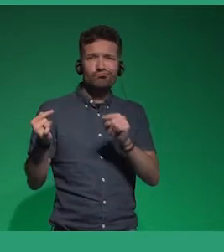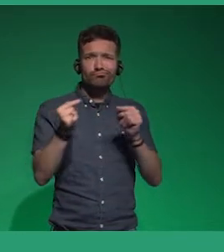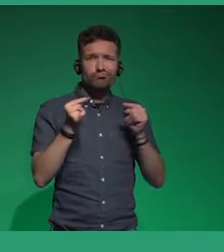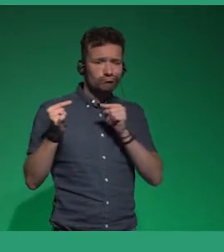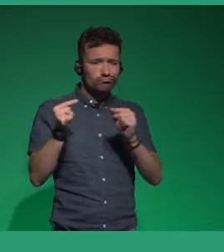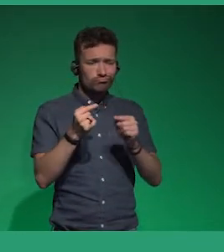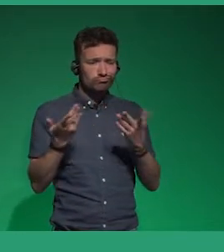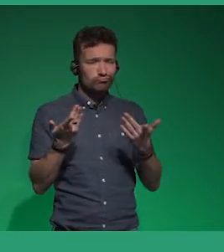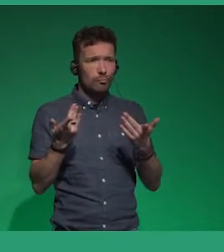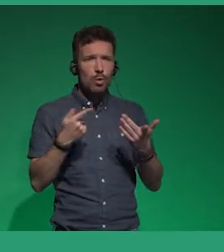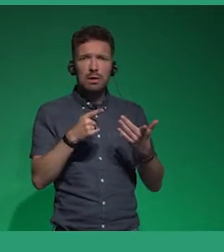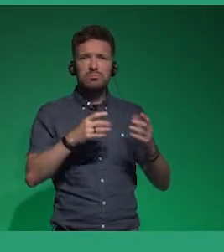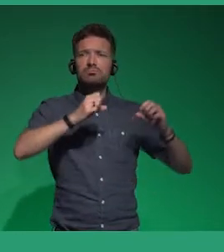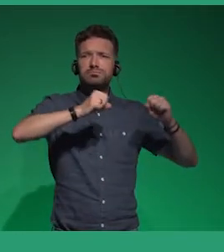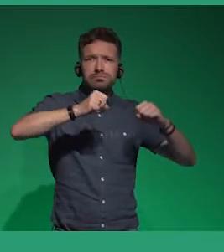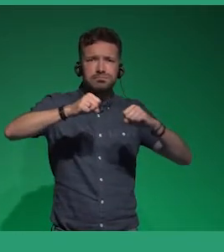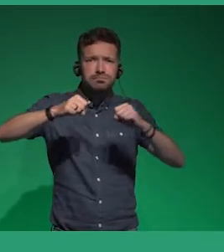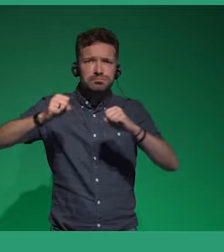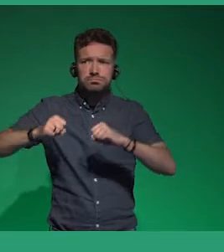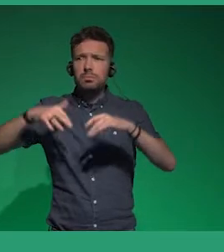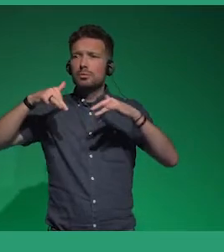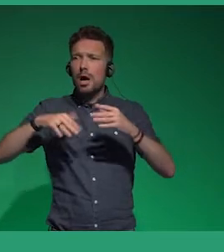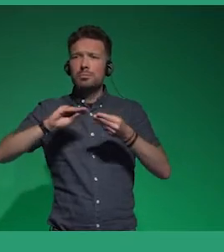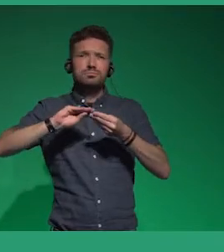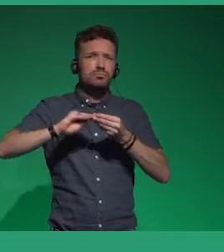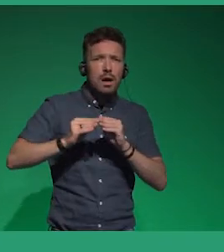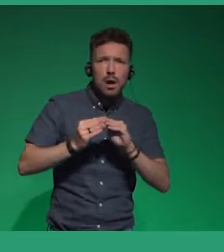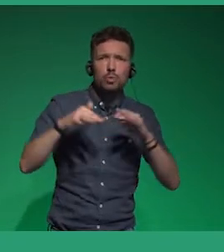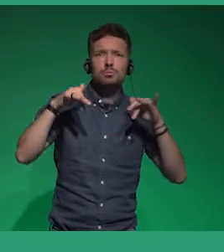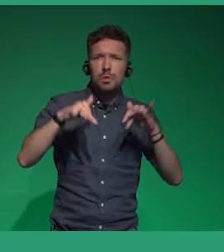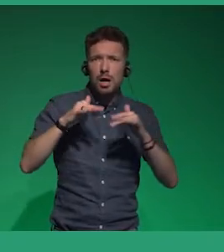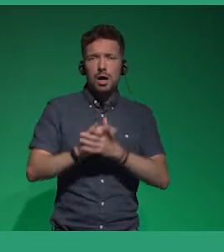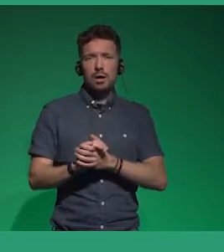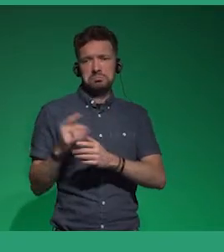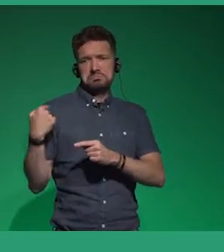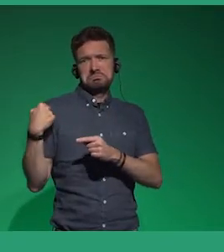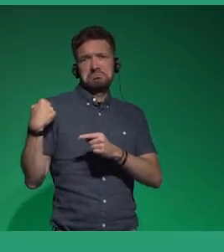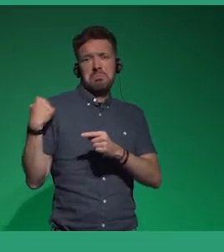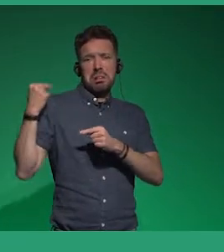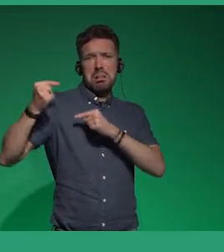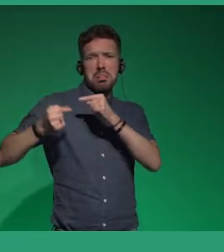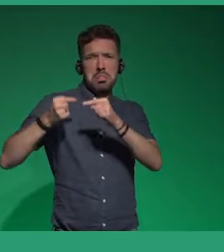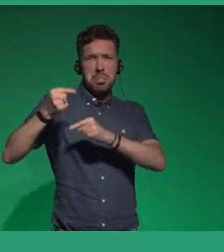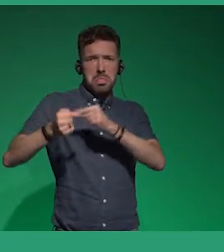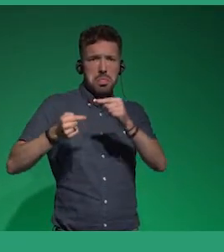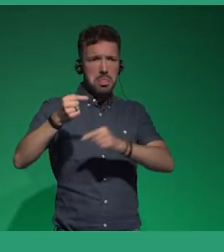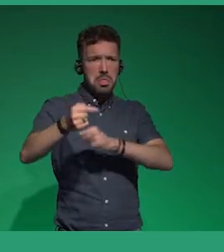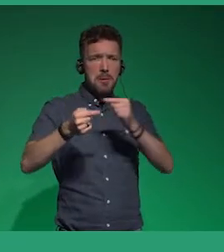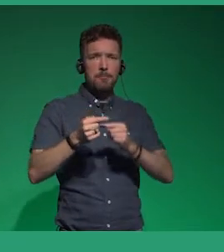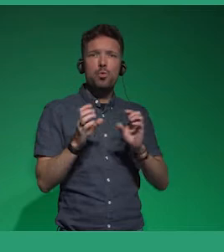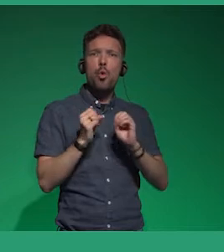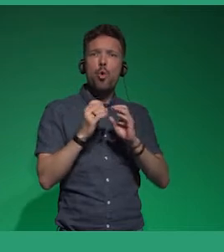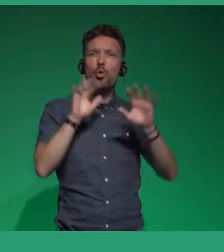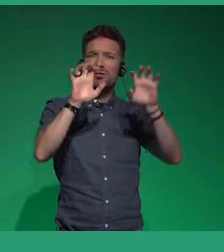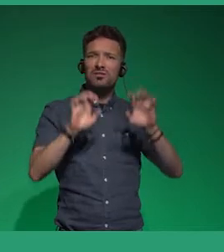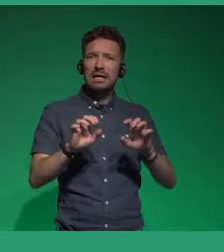in the past years these losses of biodiversity and ecosystem functions along a gradient of land